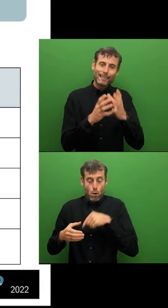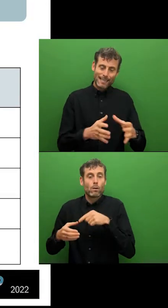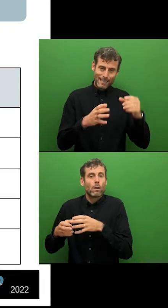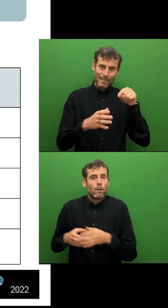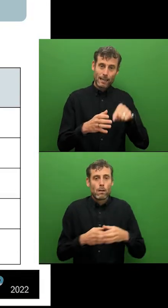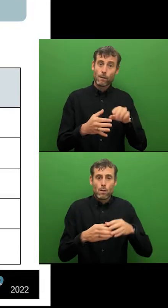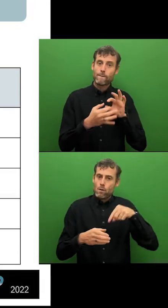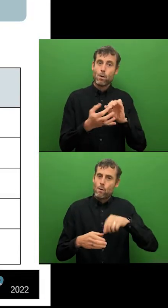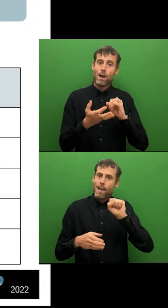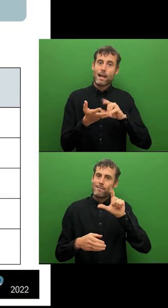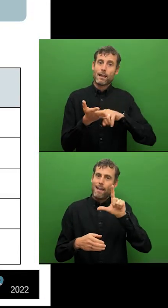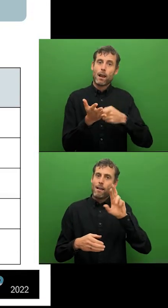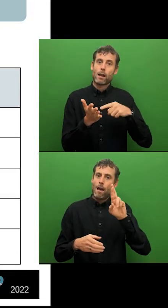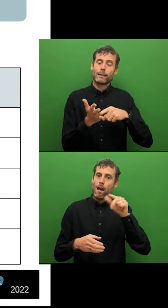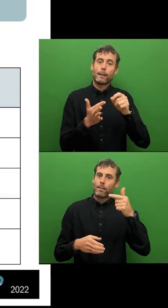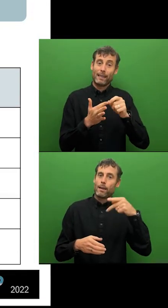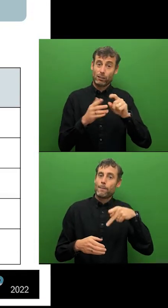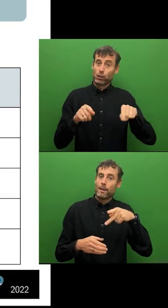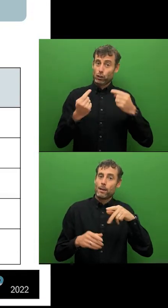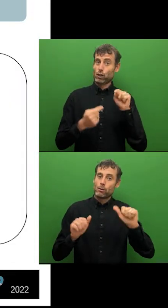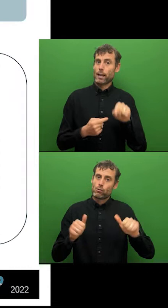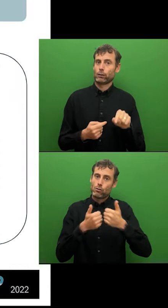for the SLRTP challenges on BobSL.